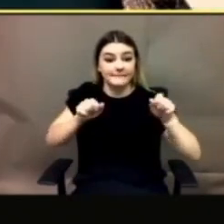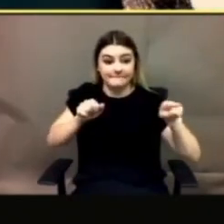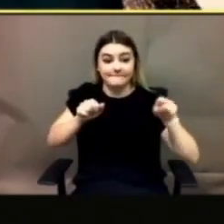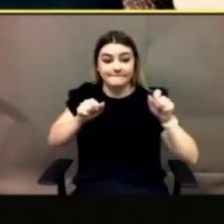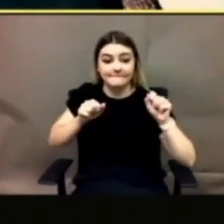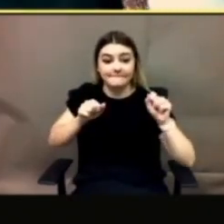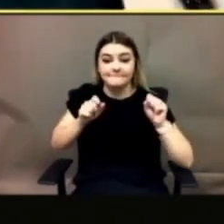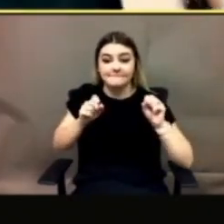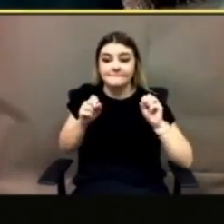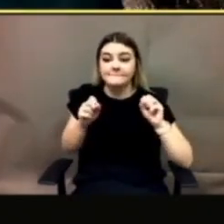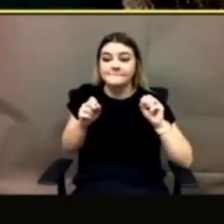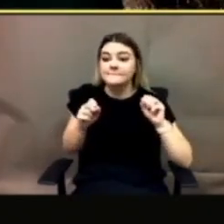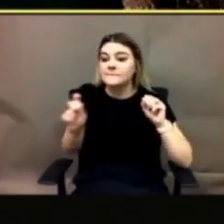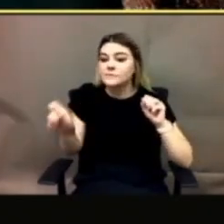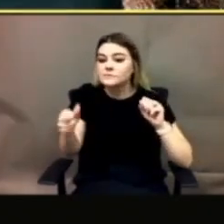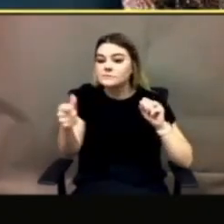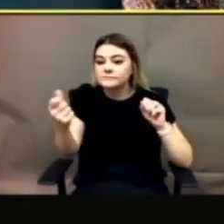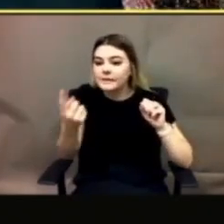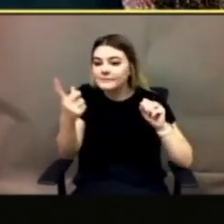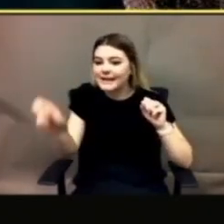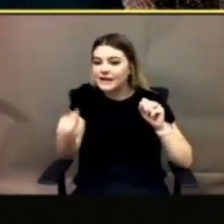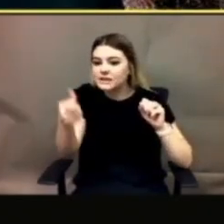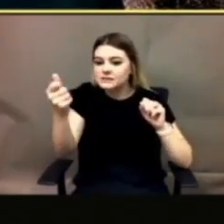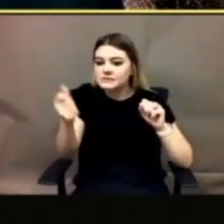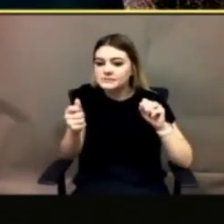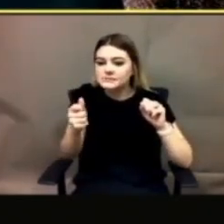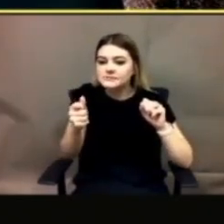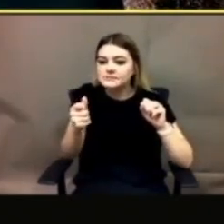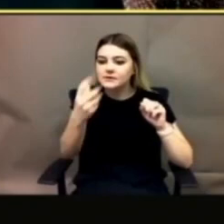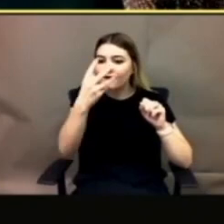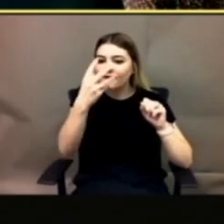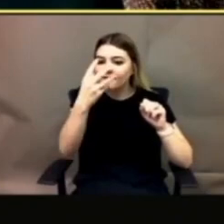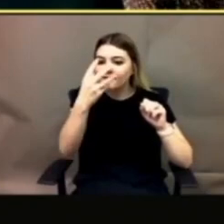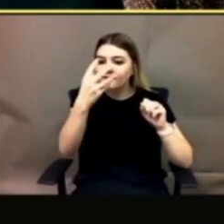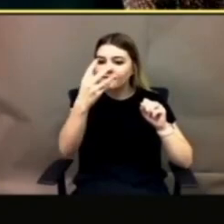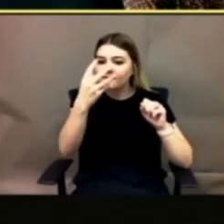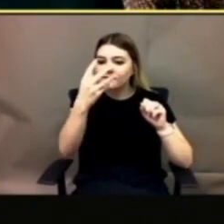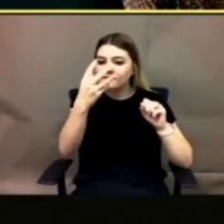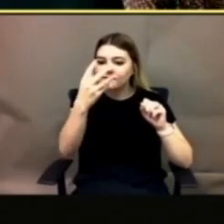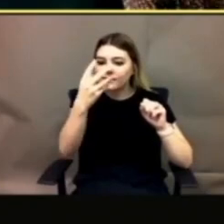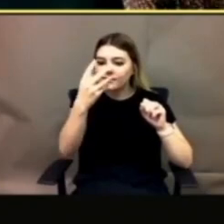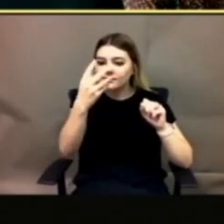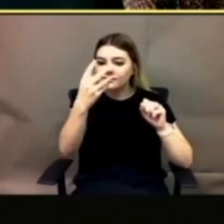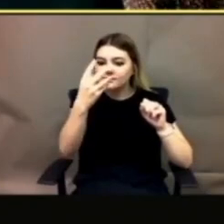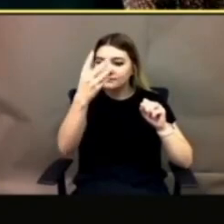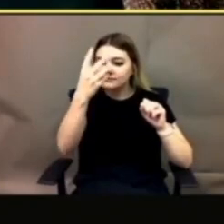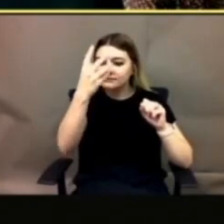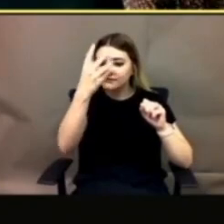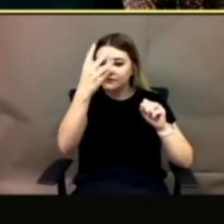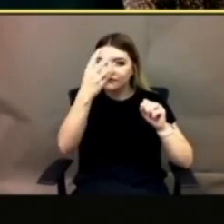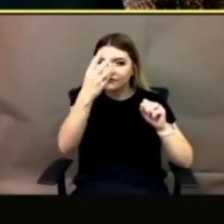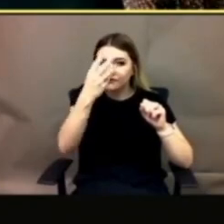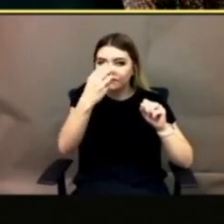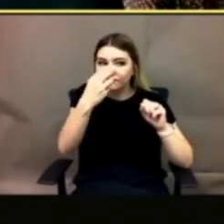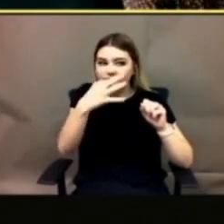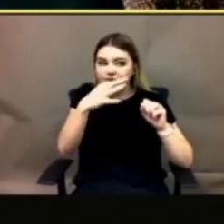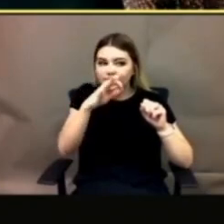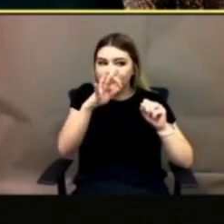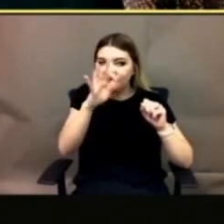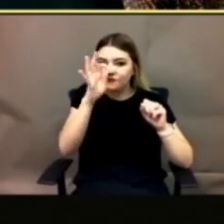and attach it to what part of the fox should I attach it to? To count. Maybe I'll have it